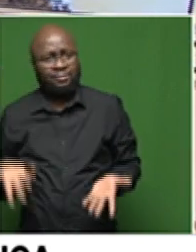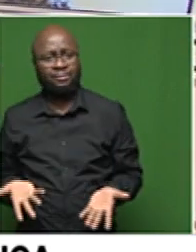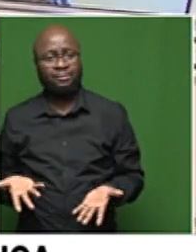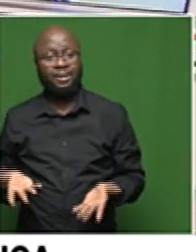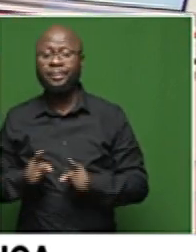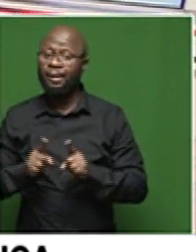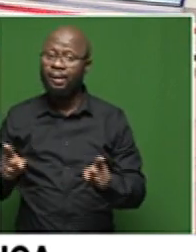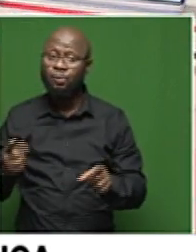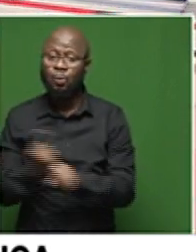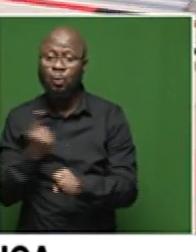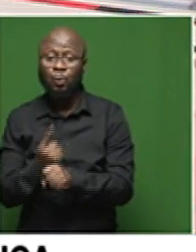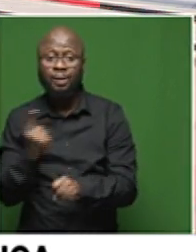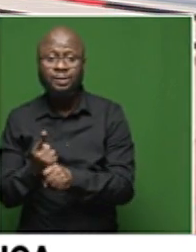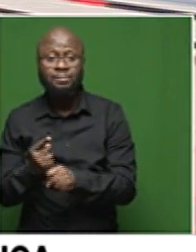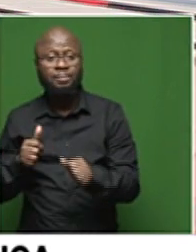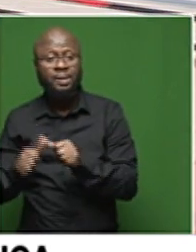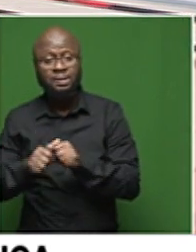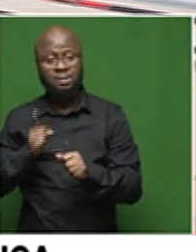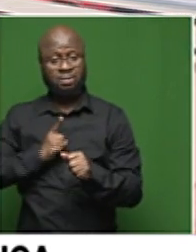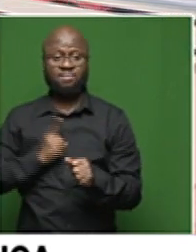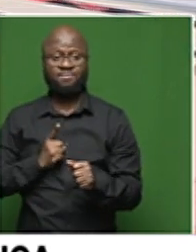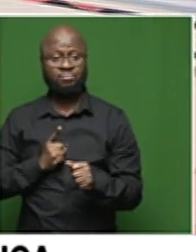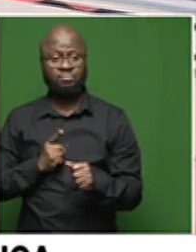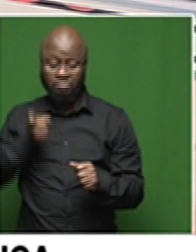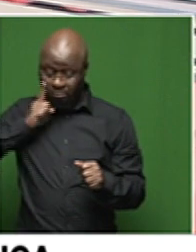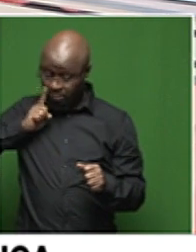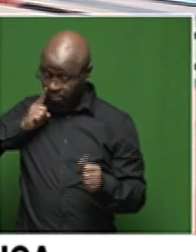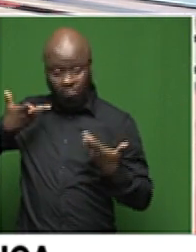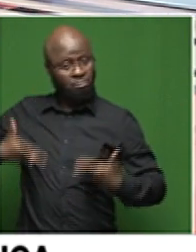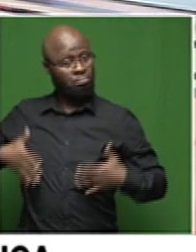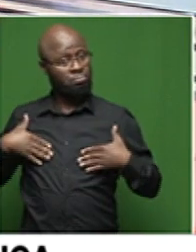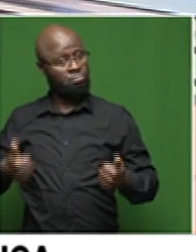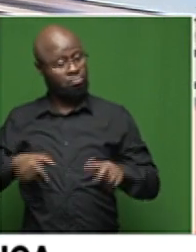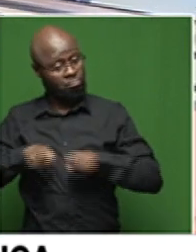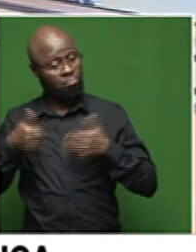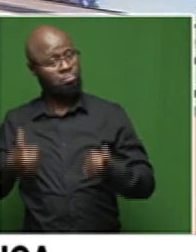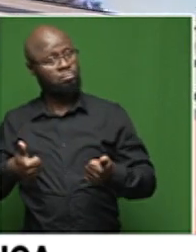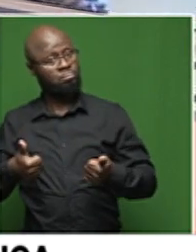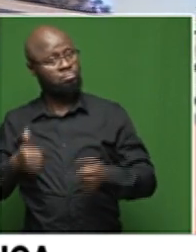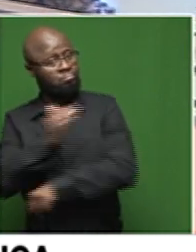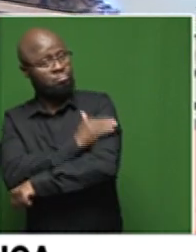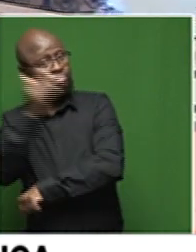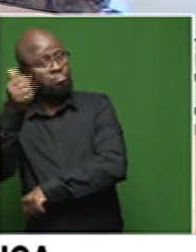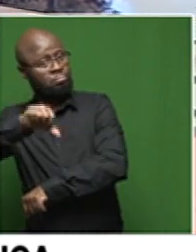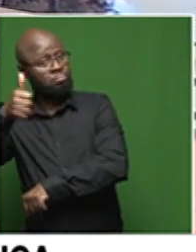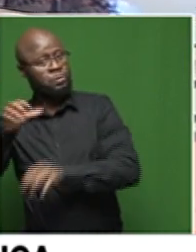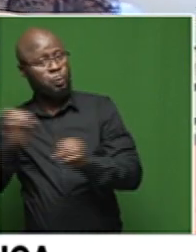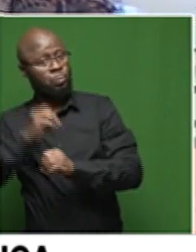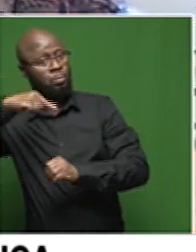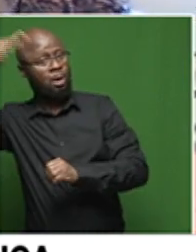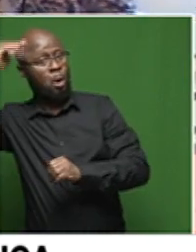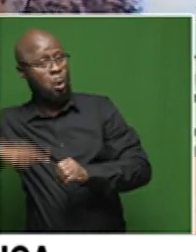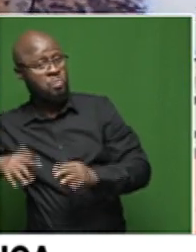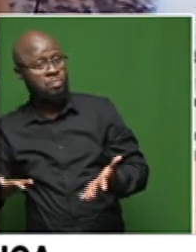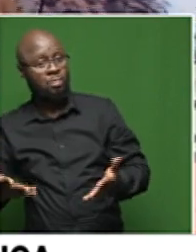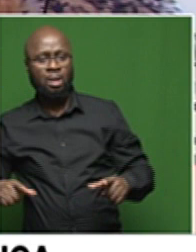it's better for you to just get it checked. That's the only way. The issue of lifestyle is one that's brought up a lot